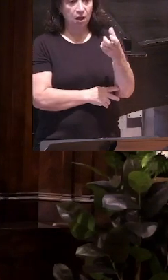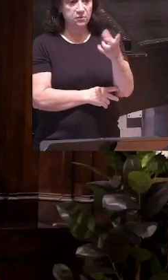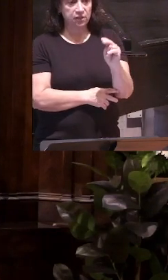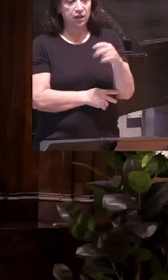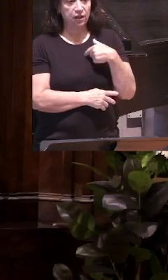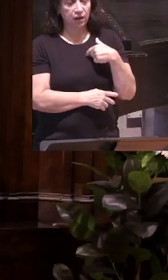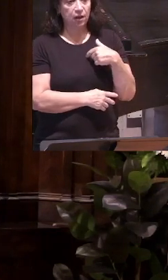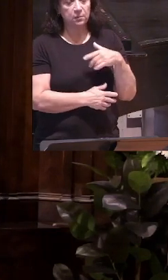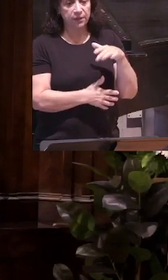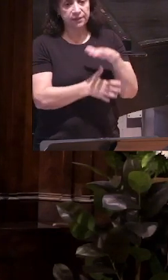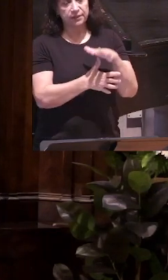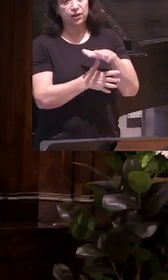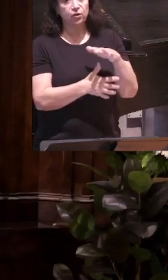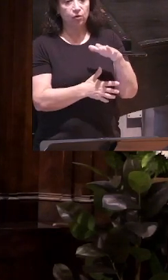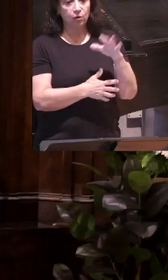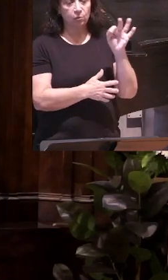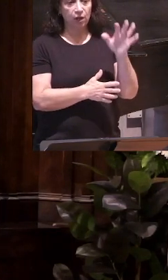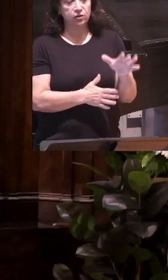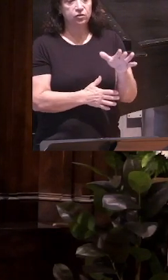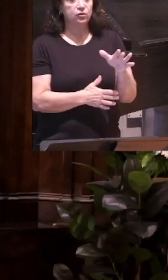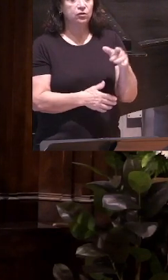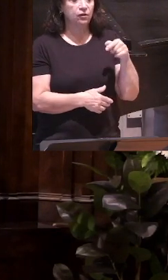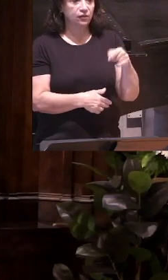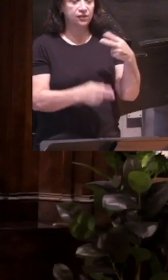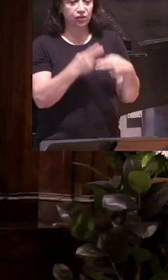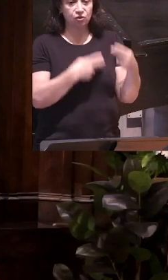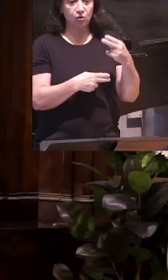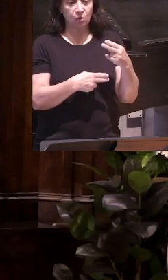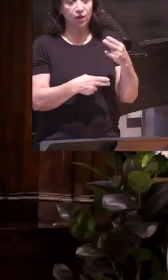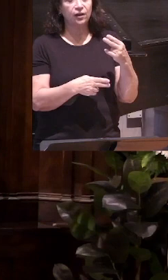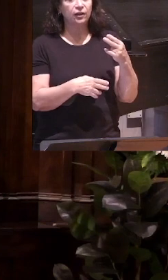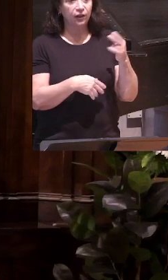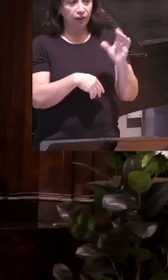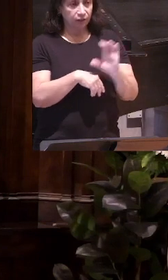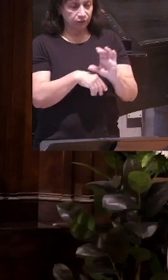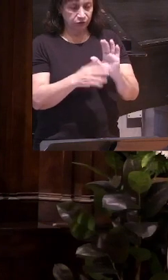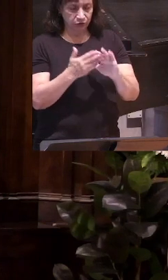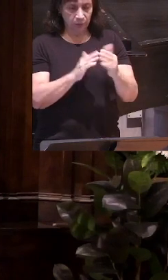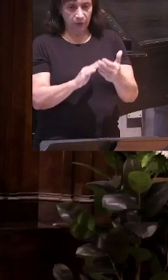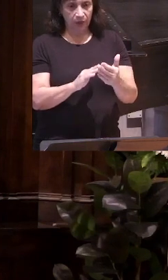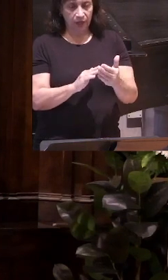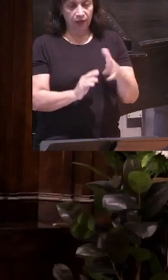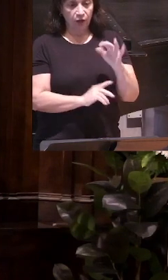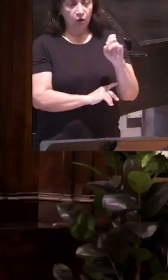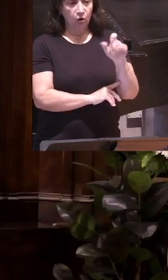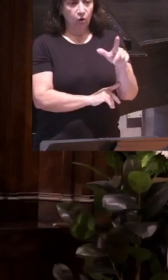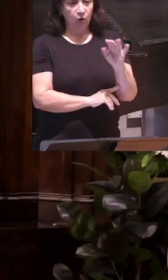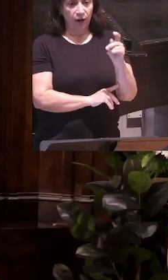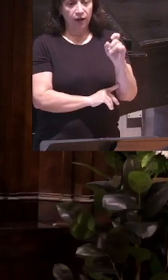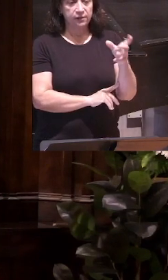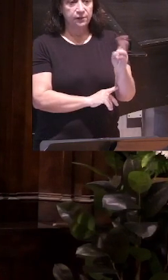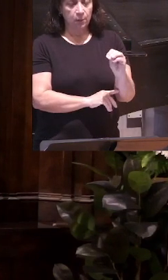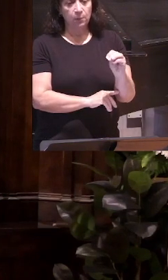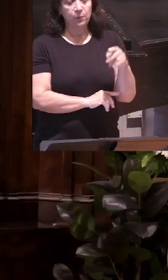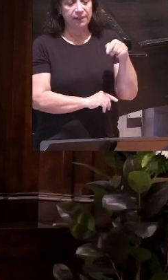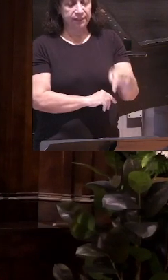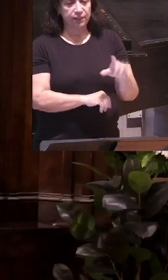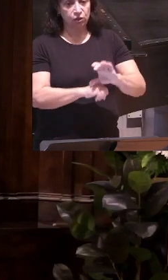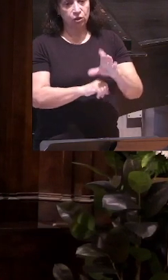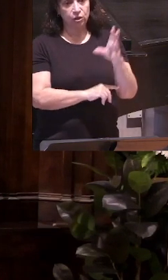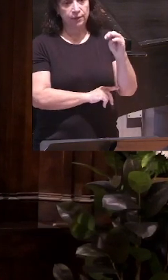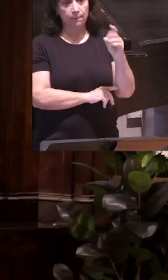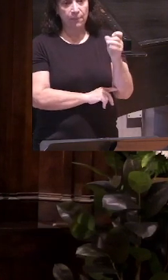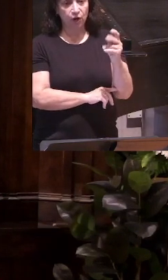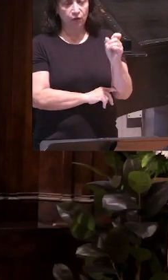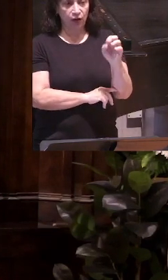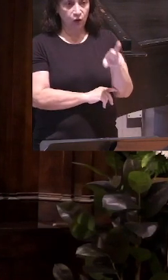of this historic community of faith, and Earl Exum was this church's moderator. I want to